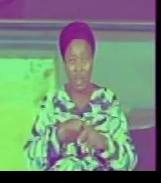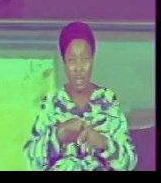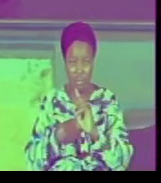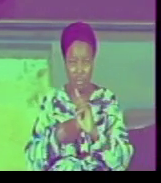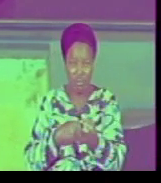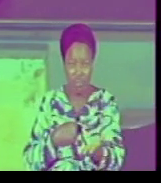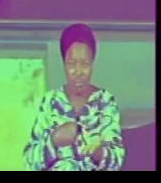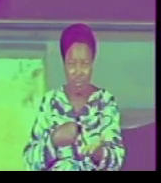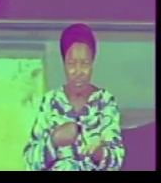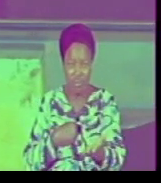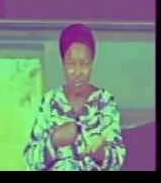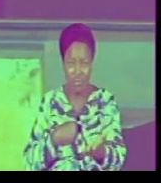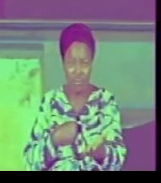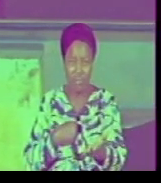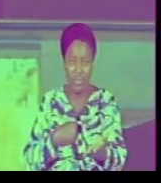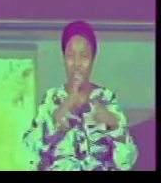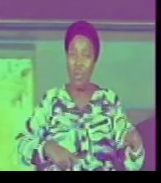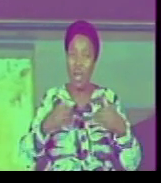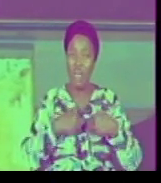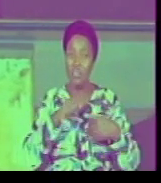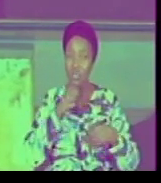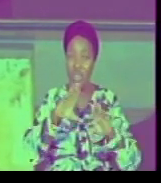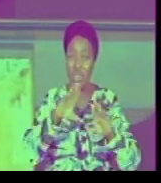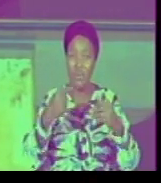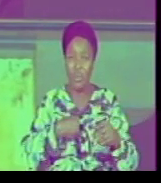Say it for yourself.